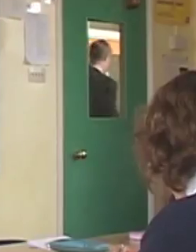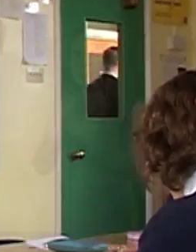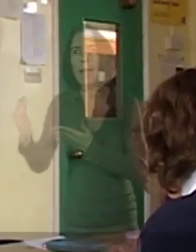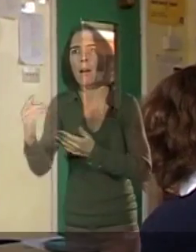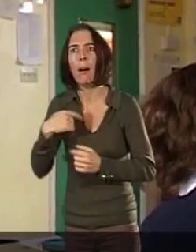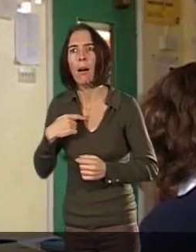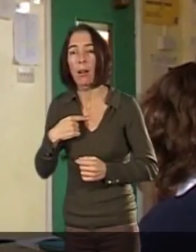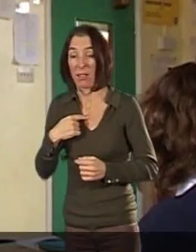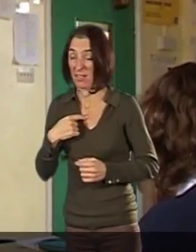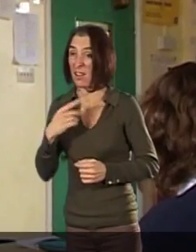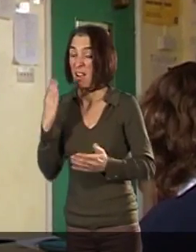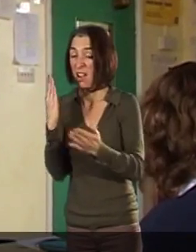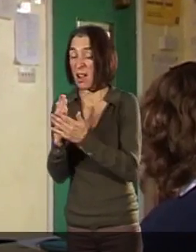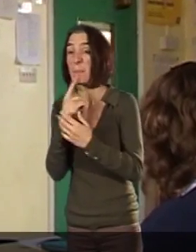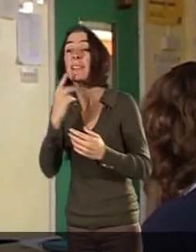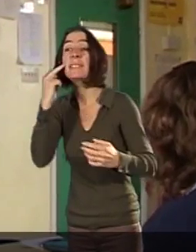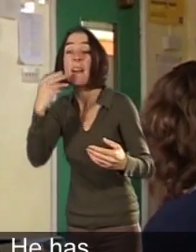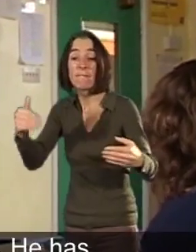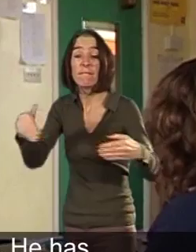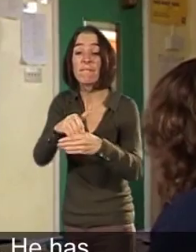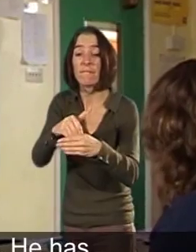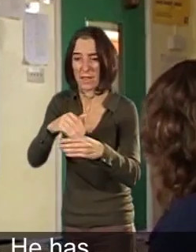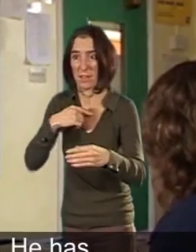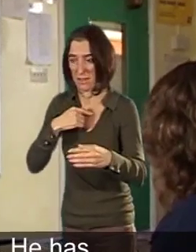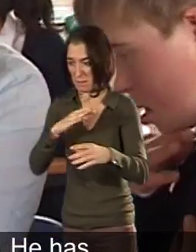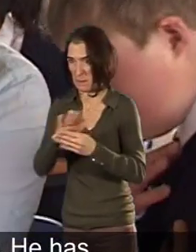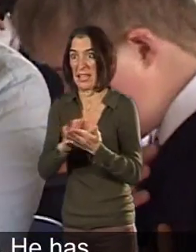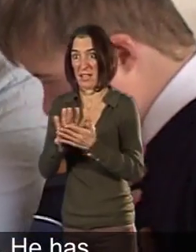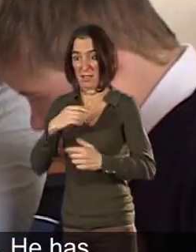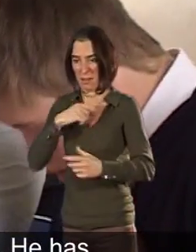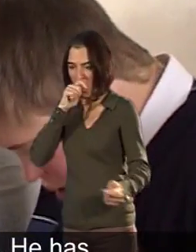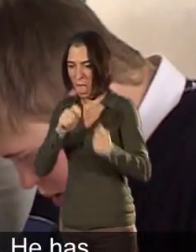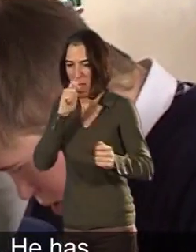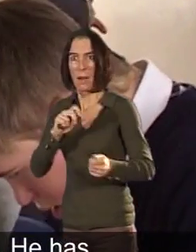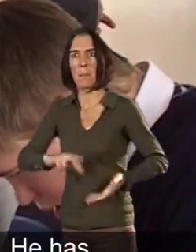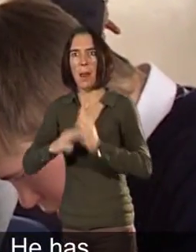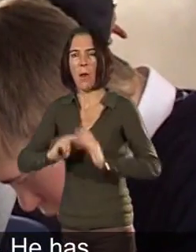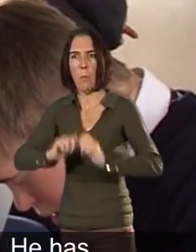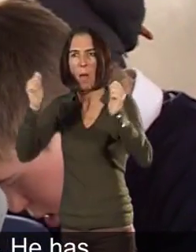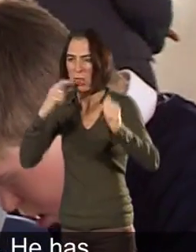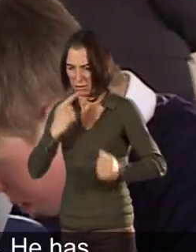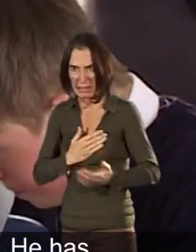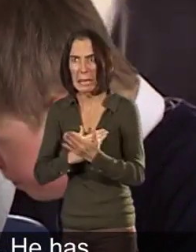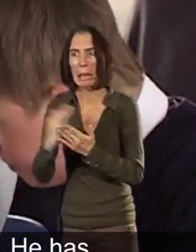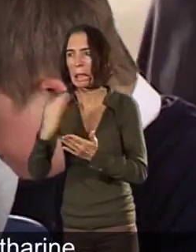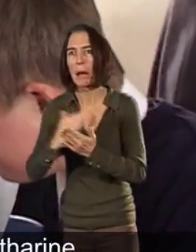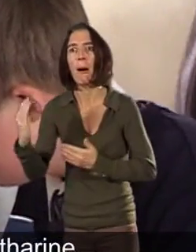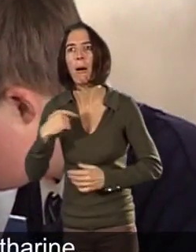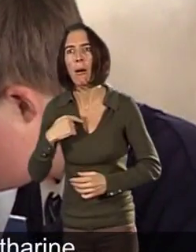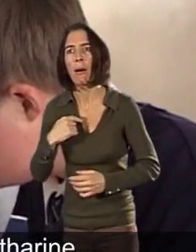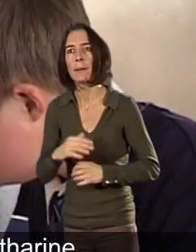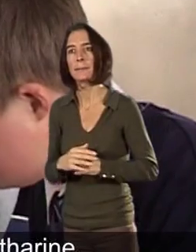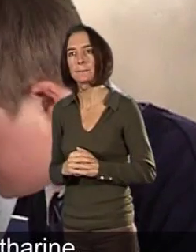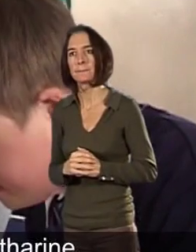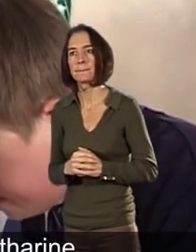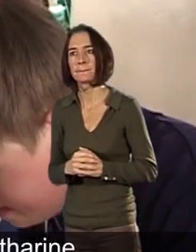Okay, so we have been looking at the play Buddy. David's in Year 8 at Fulford School. He has Down syndrome and learning difficulties. A